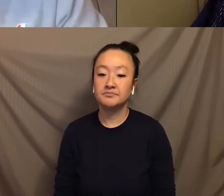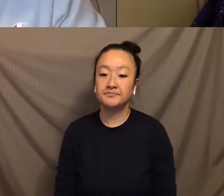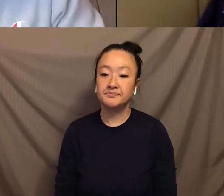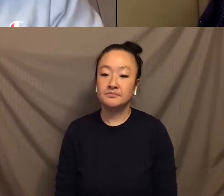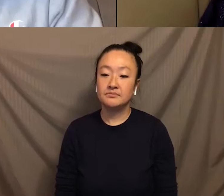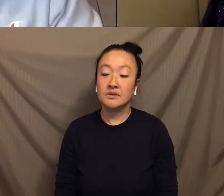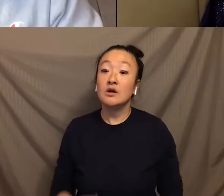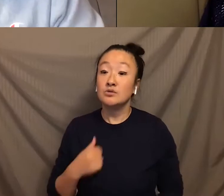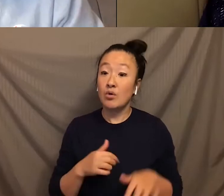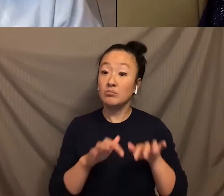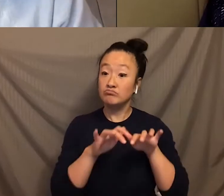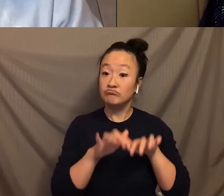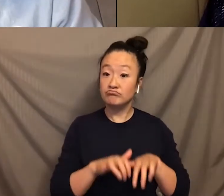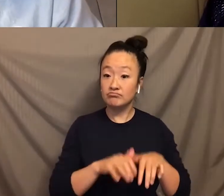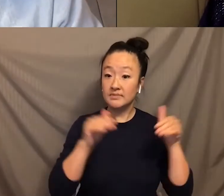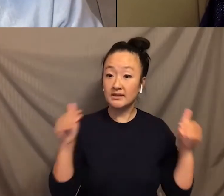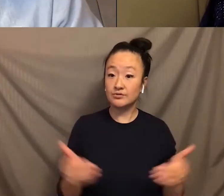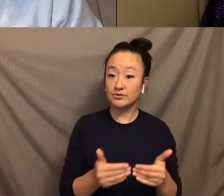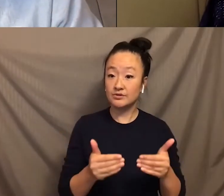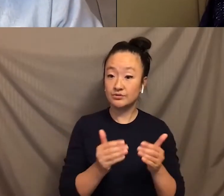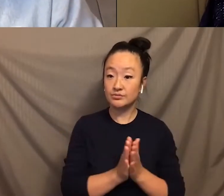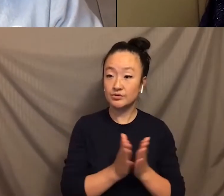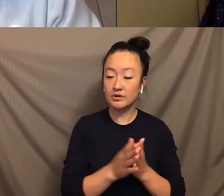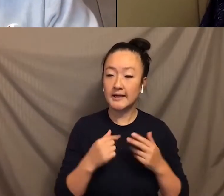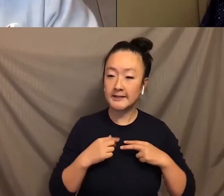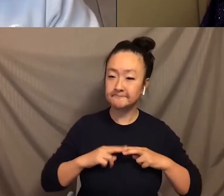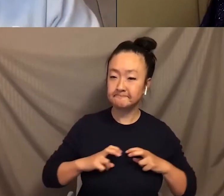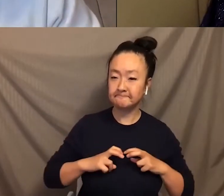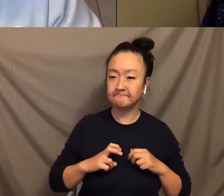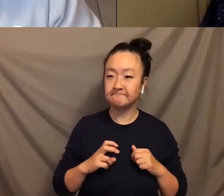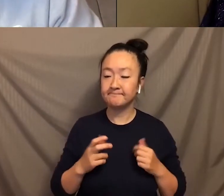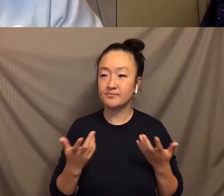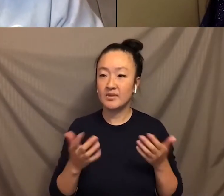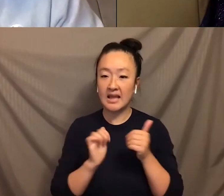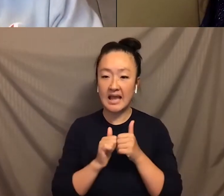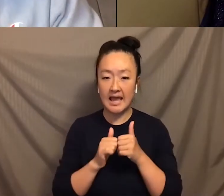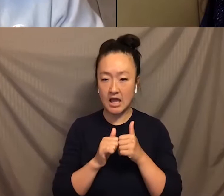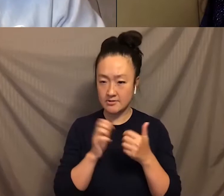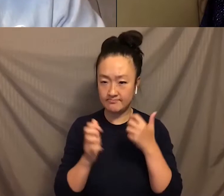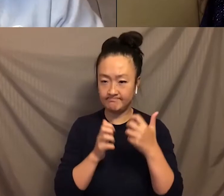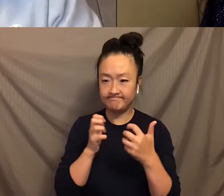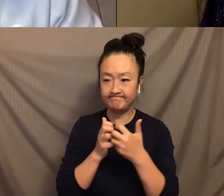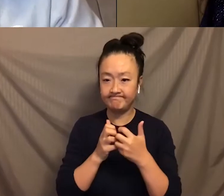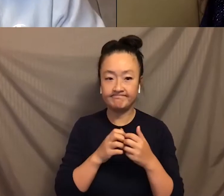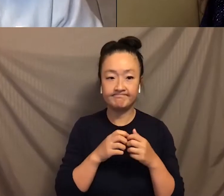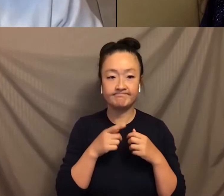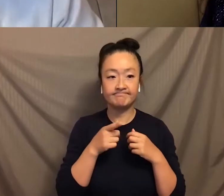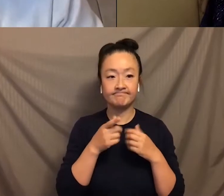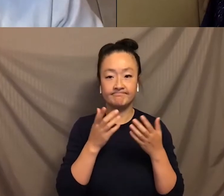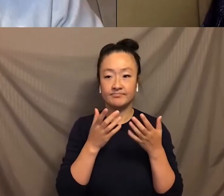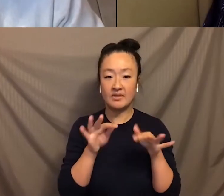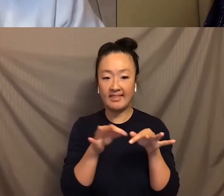was writing that in the introduction, I asked myself, well, how do I reconcile that kind of statement